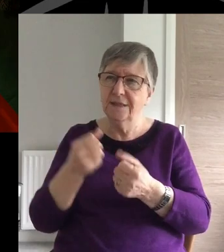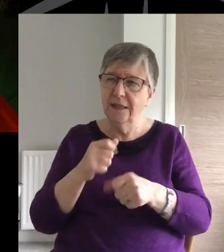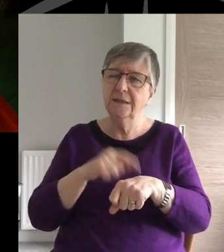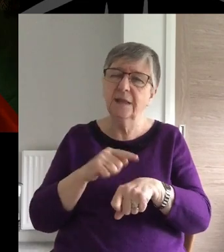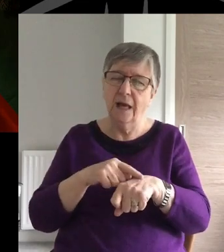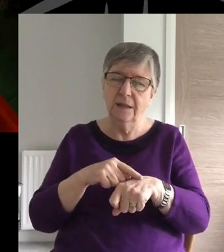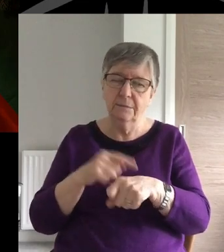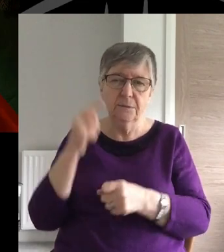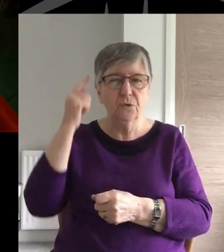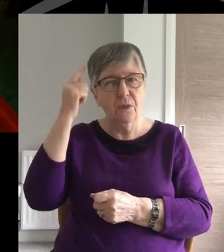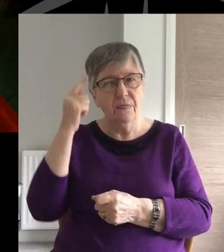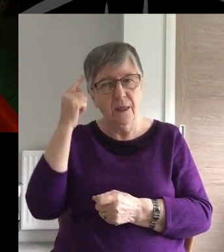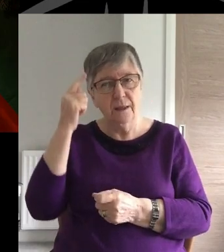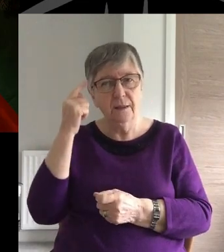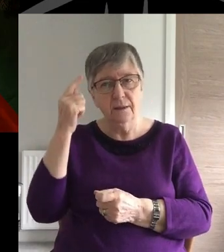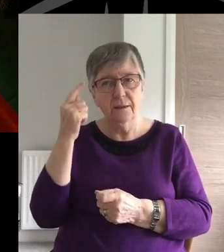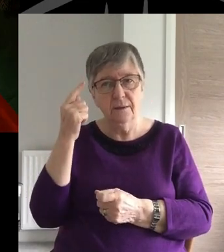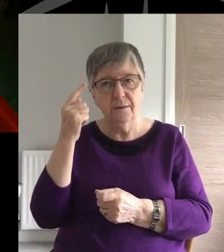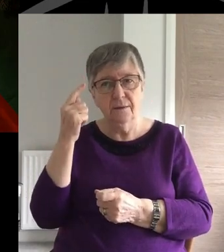Take time to reflect.